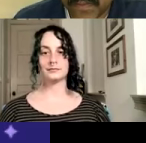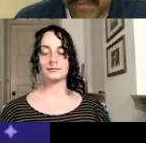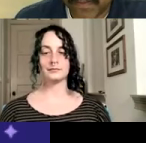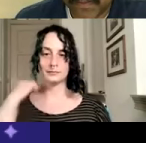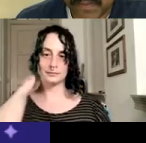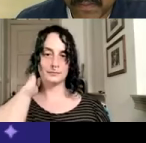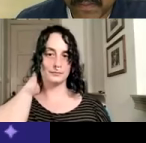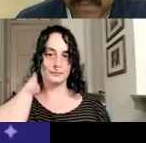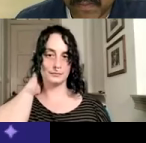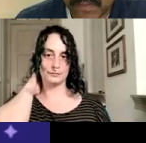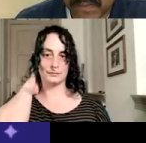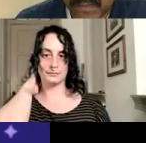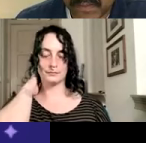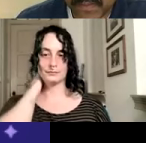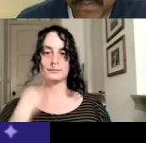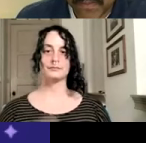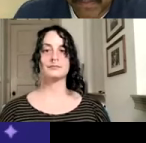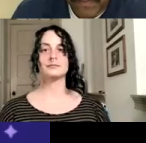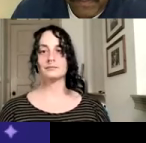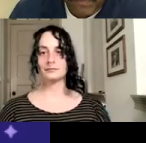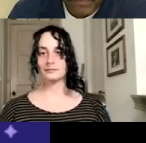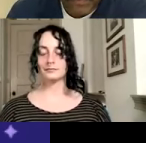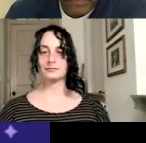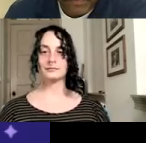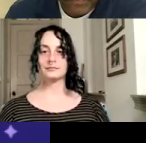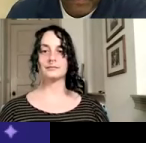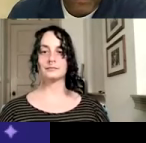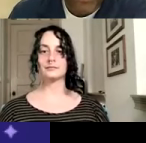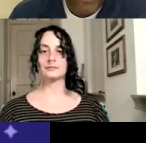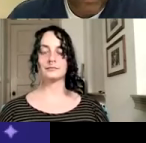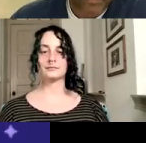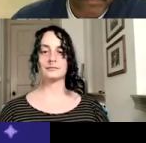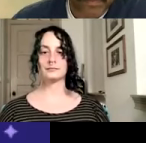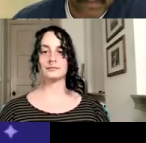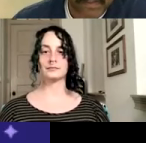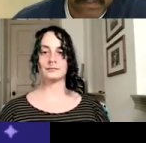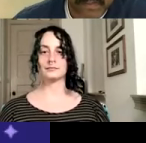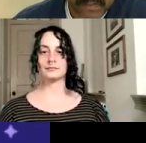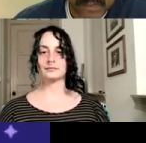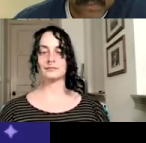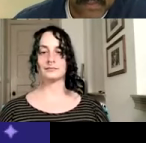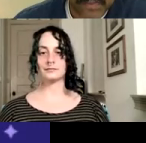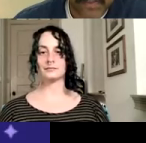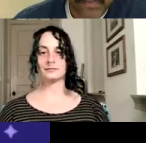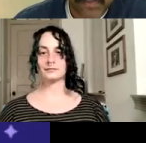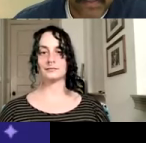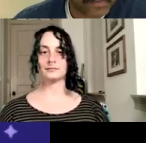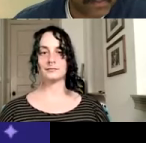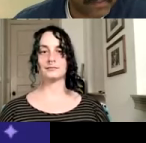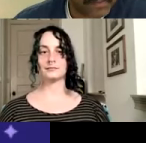just show up 1 week. You can find out all about our future live streams, both for kids and for adults, and our trivia